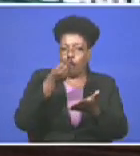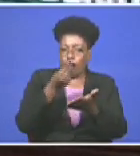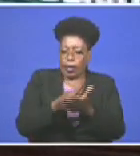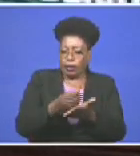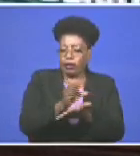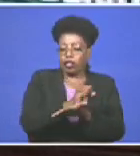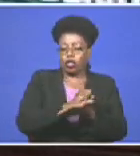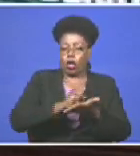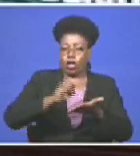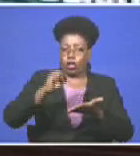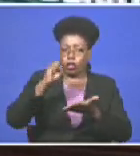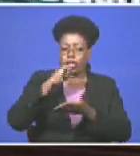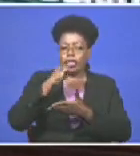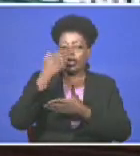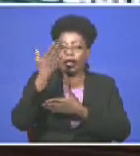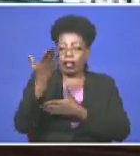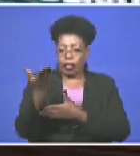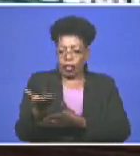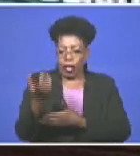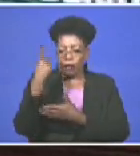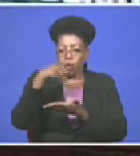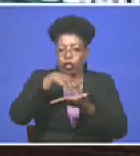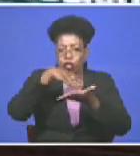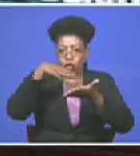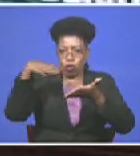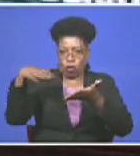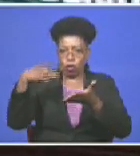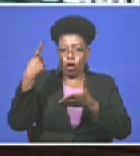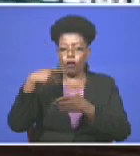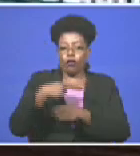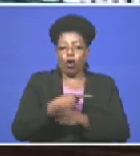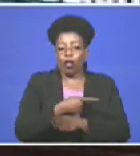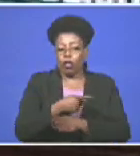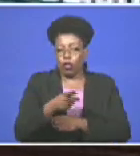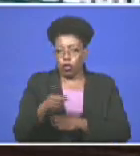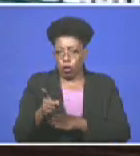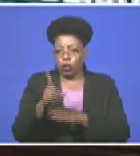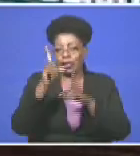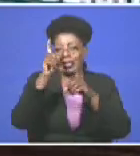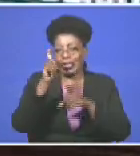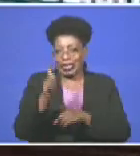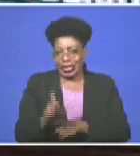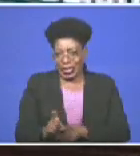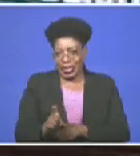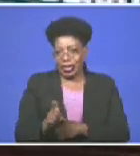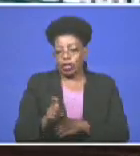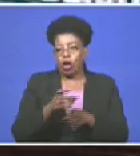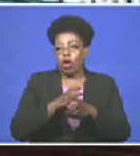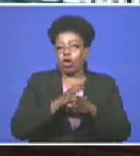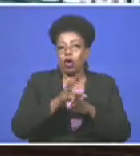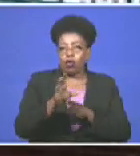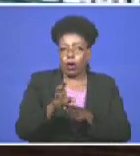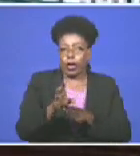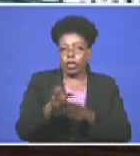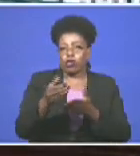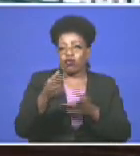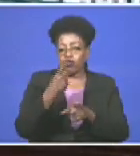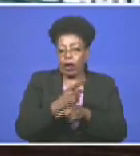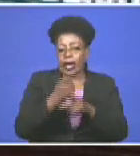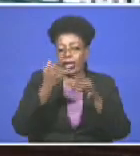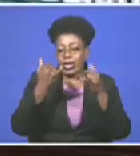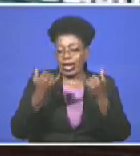are available for students to pursue these very needed disciplines. Because we have a situation now